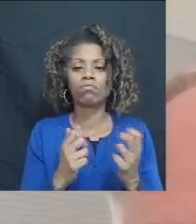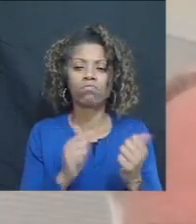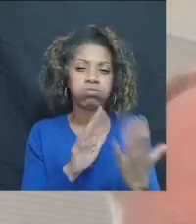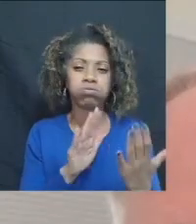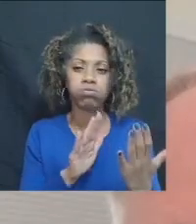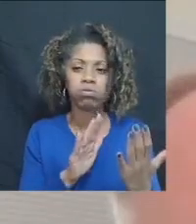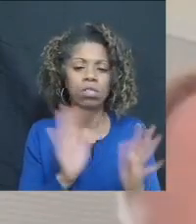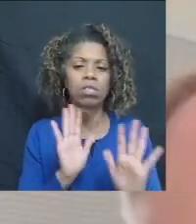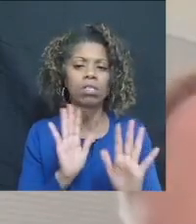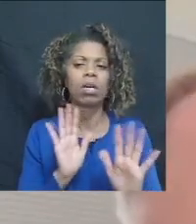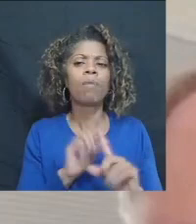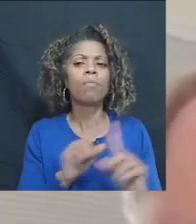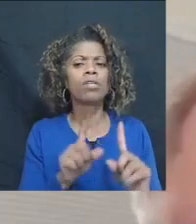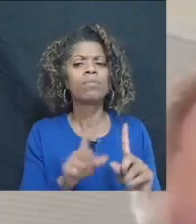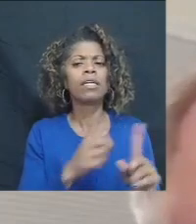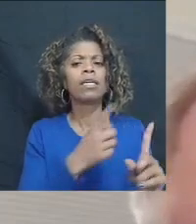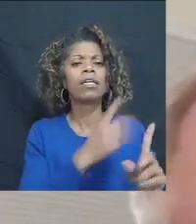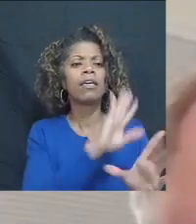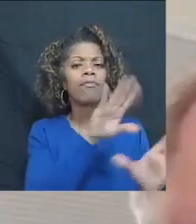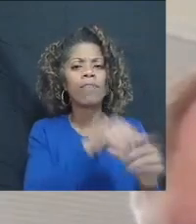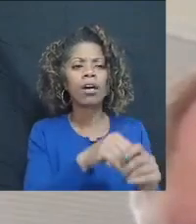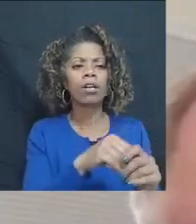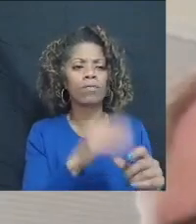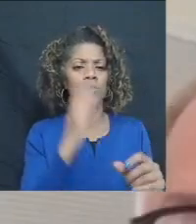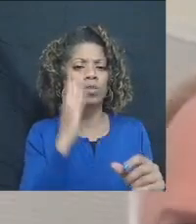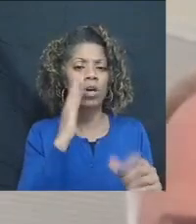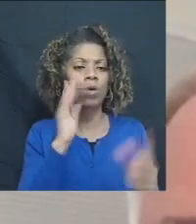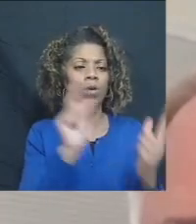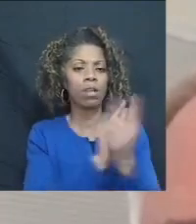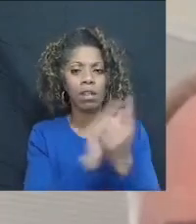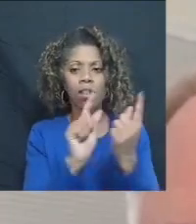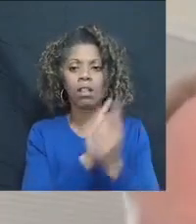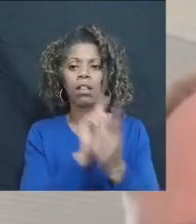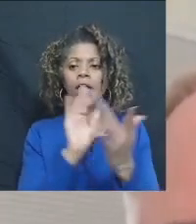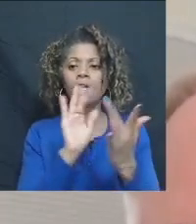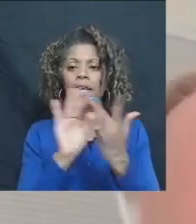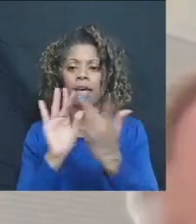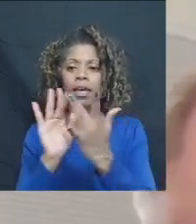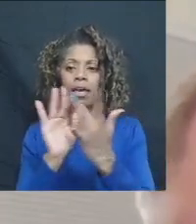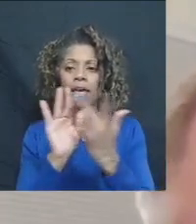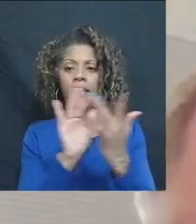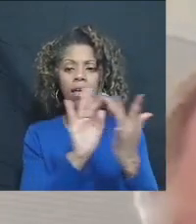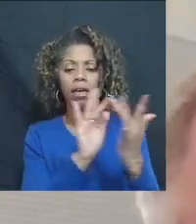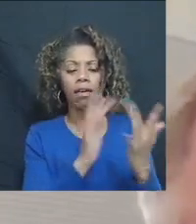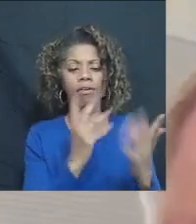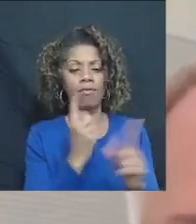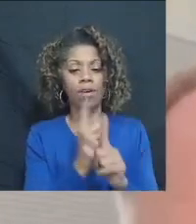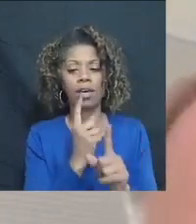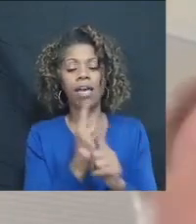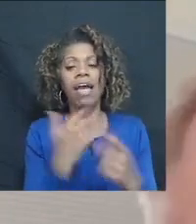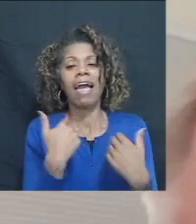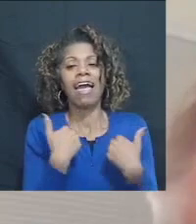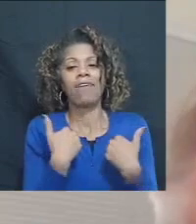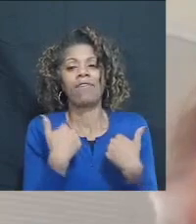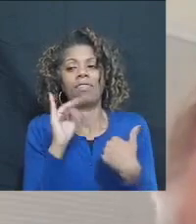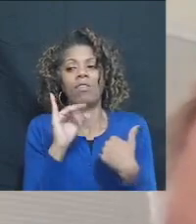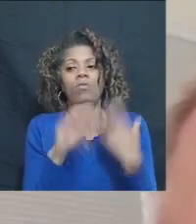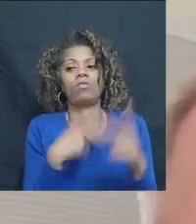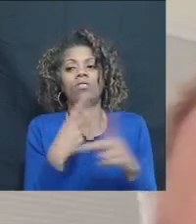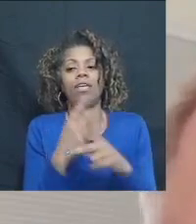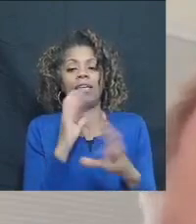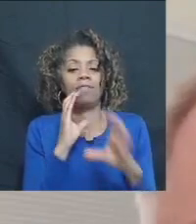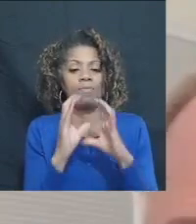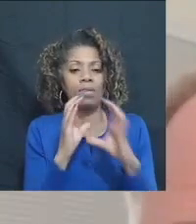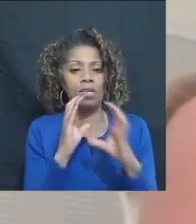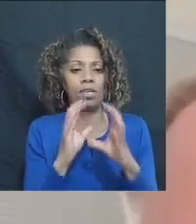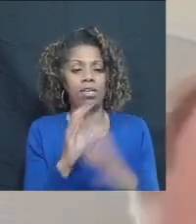so making sure that you have communicators, you know, at the top of these organizations, Bob Ross at